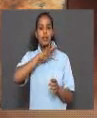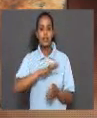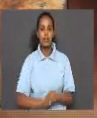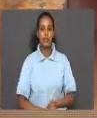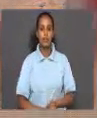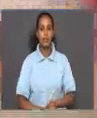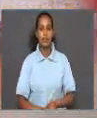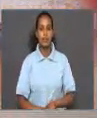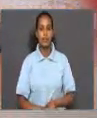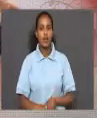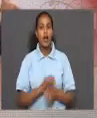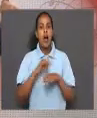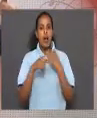rust.